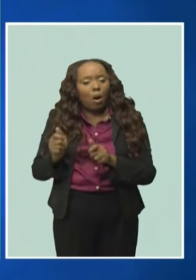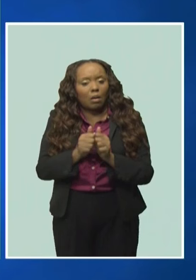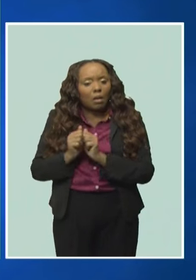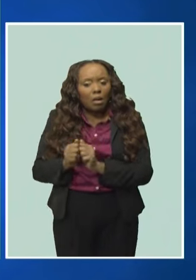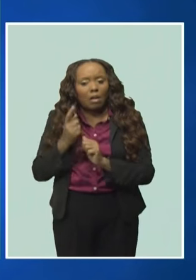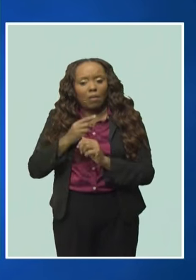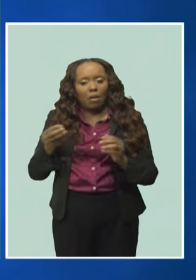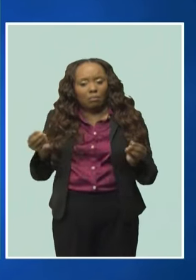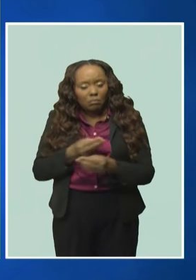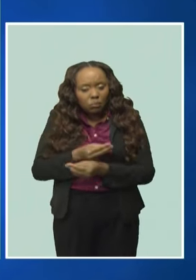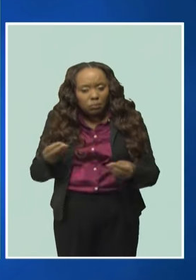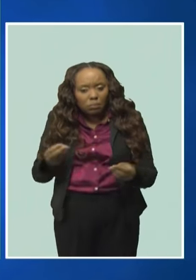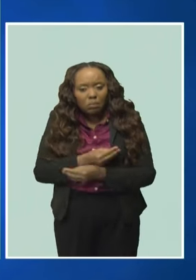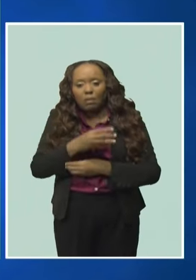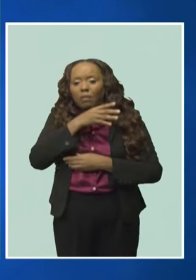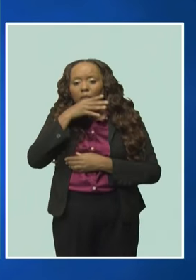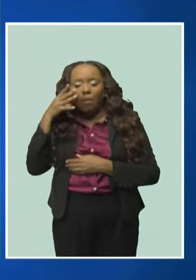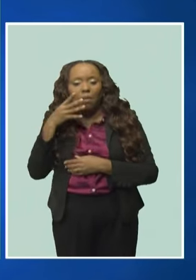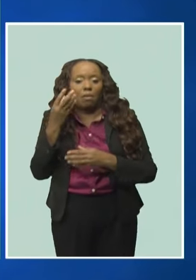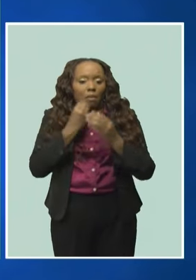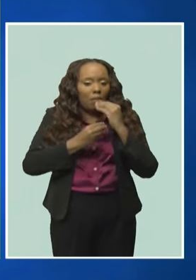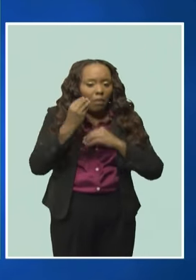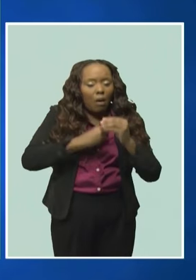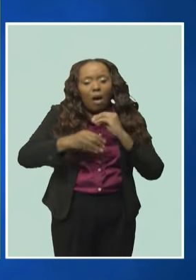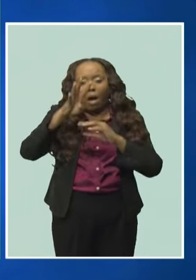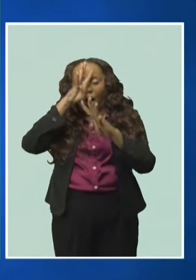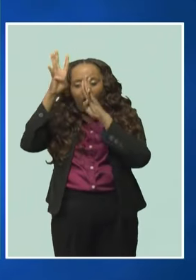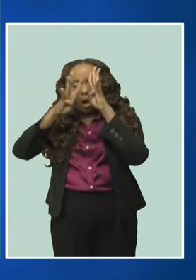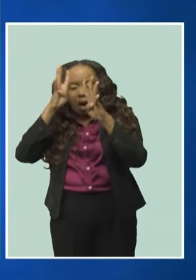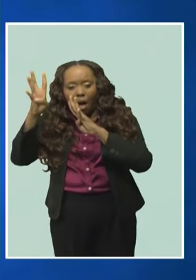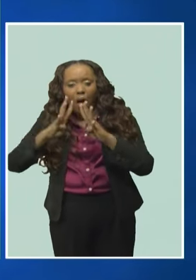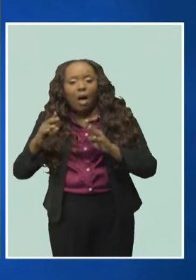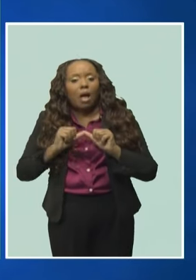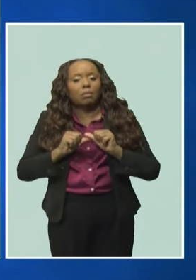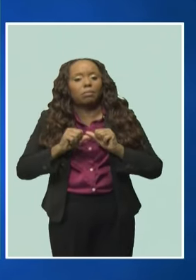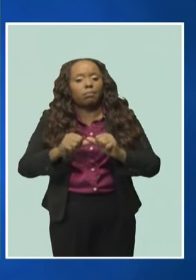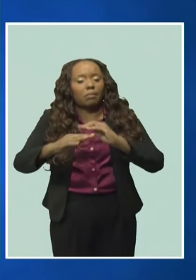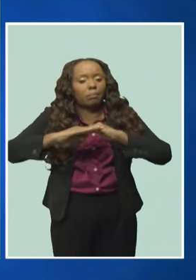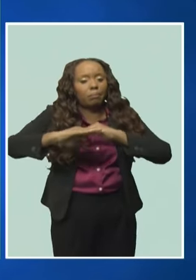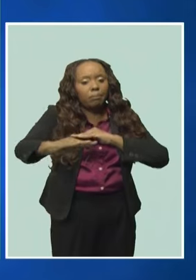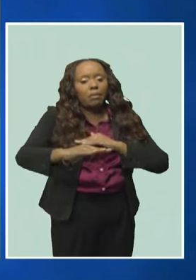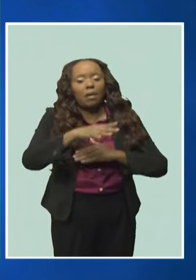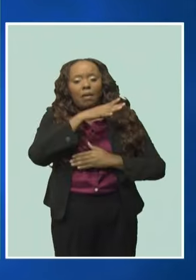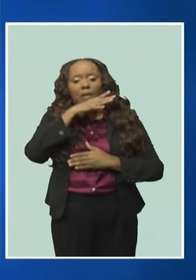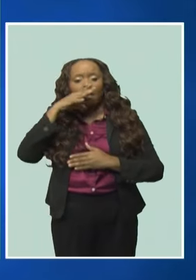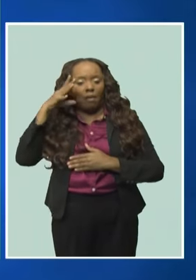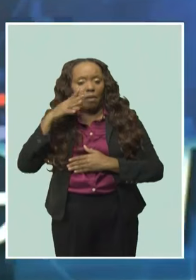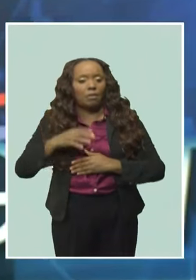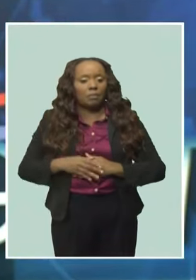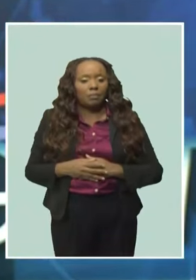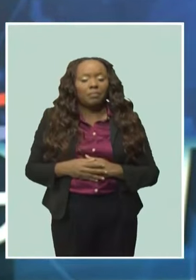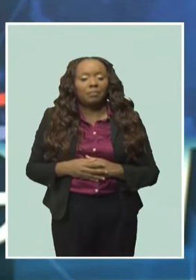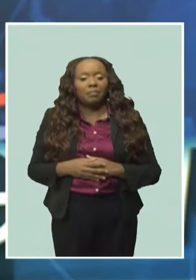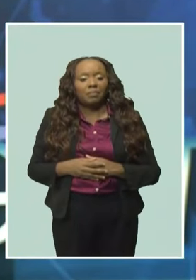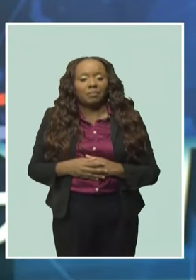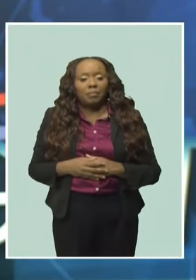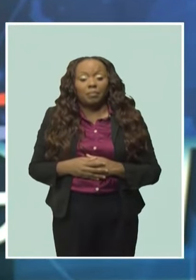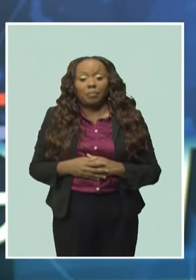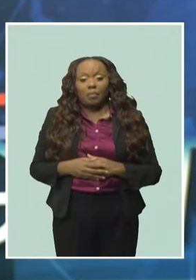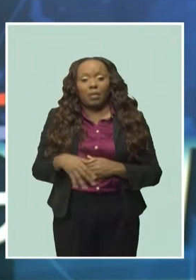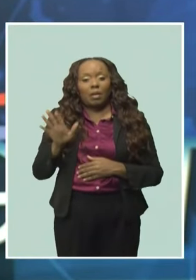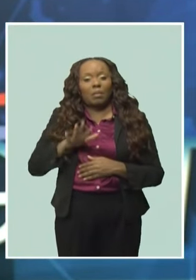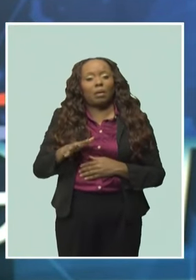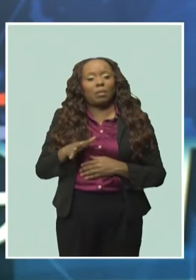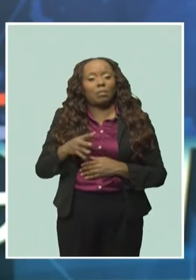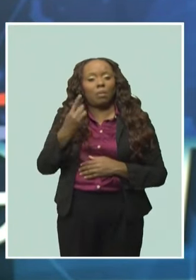security, agricultural innovation, and sustainable farming practices. Close to a